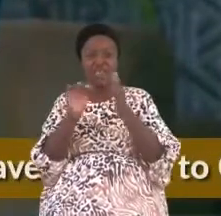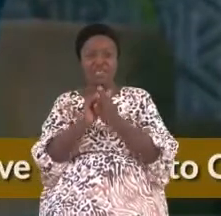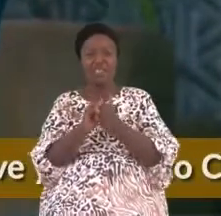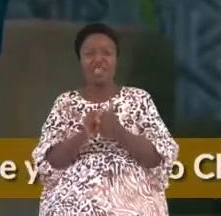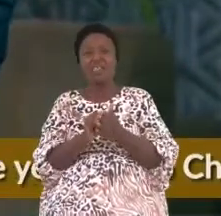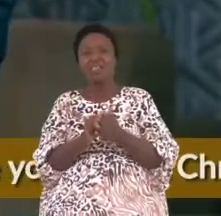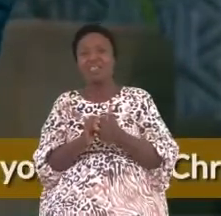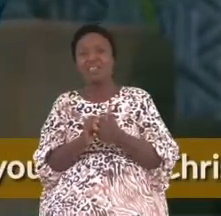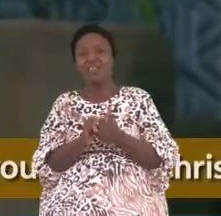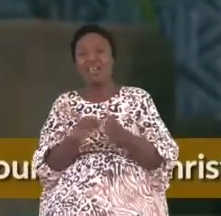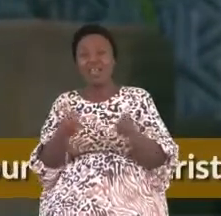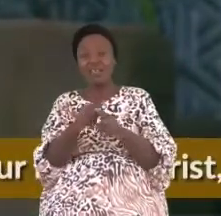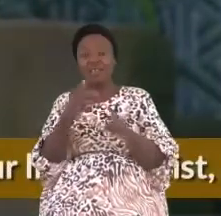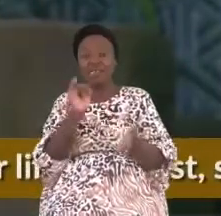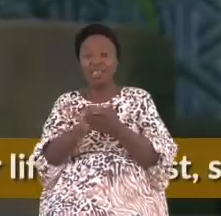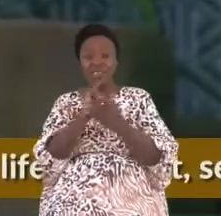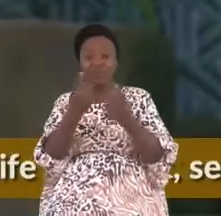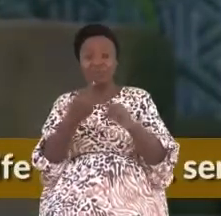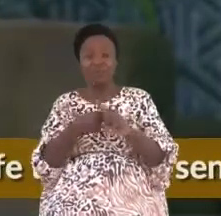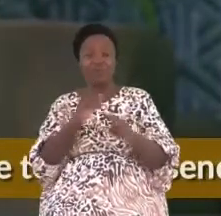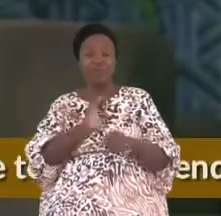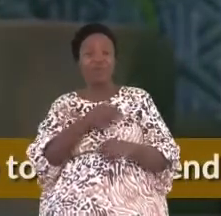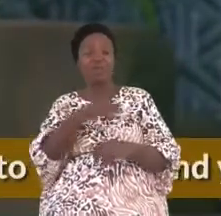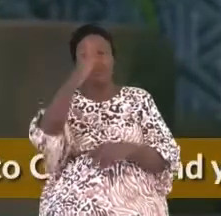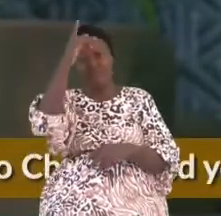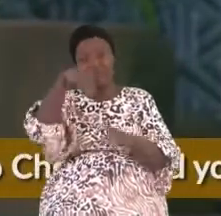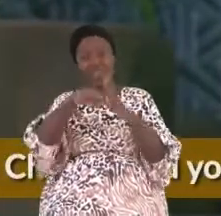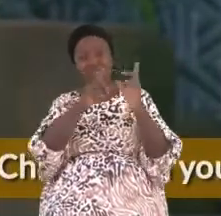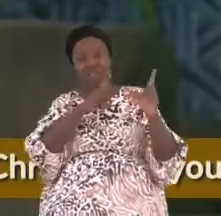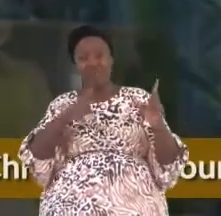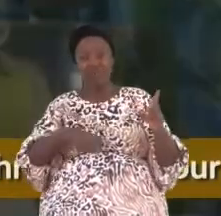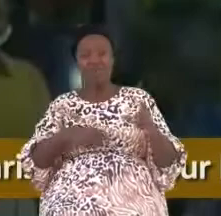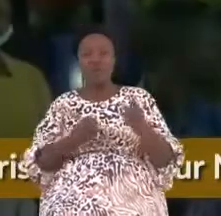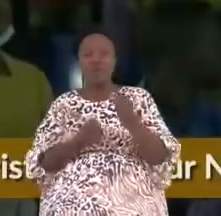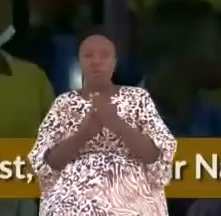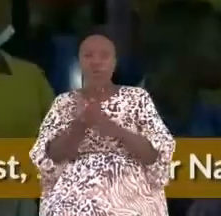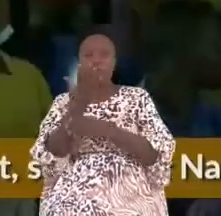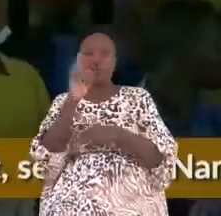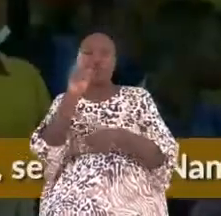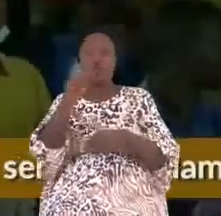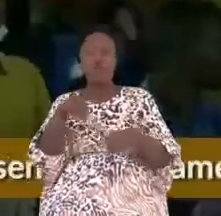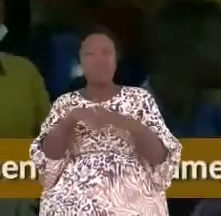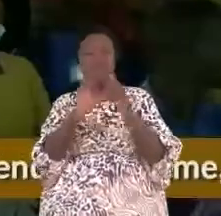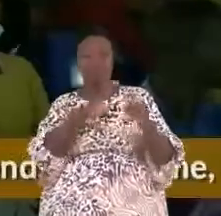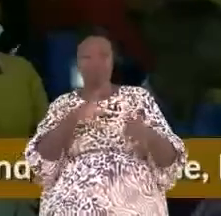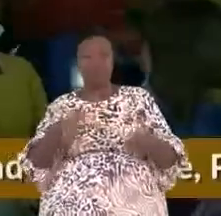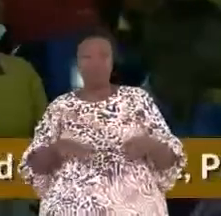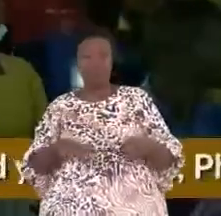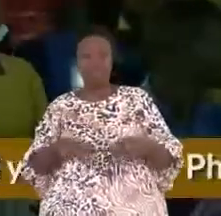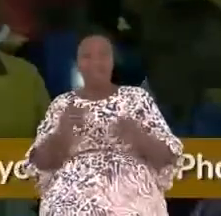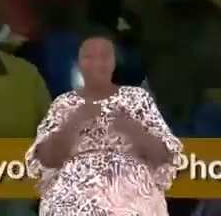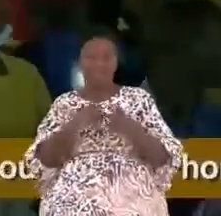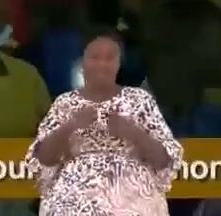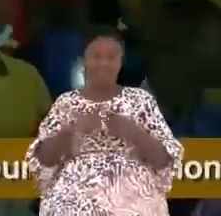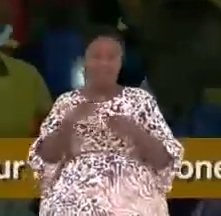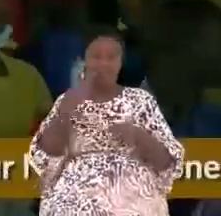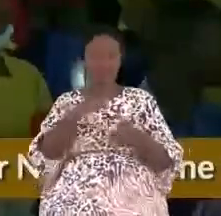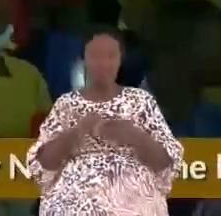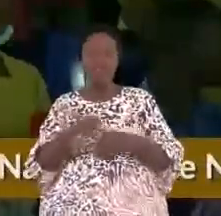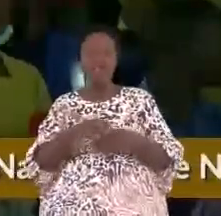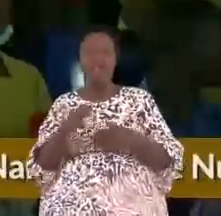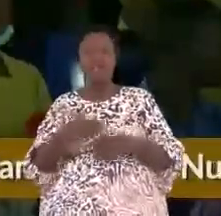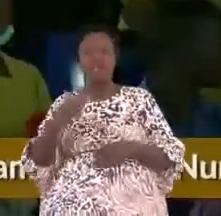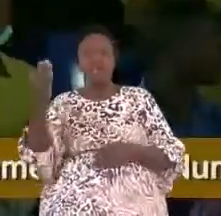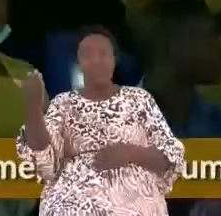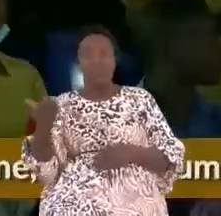also have a wonderful tract for you there we have household version of that track we're also inviting you to launch